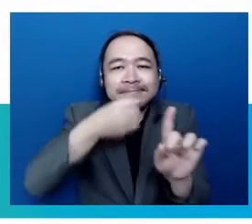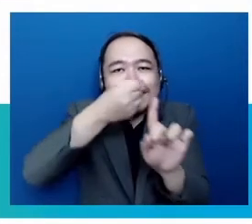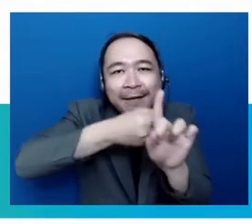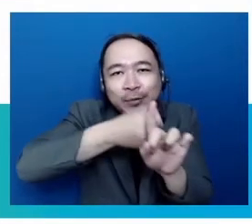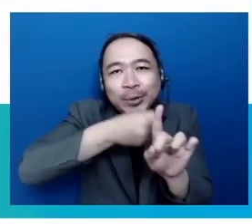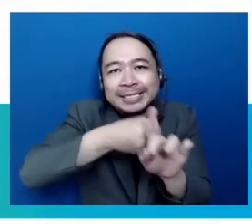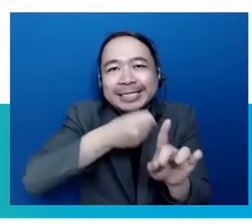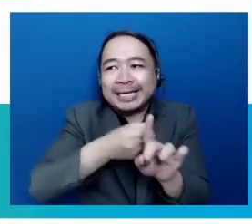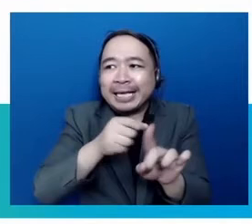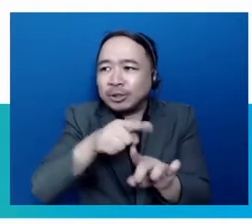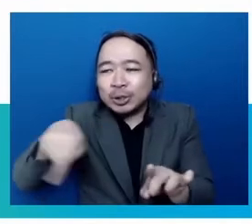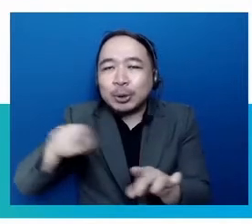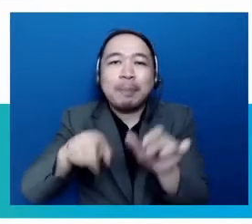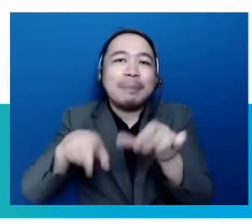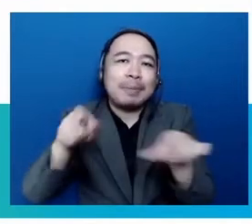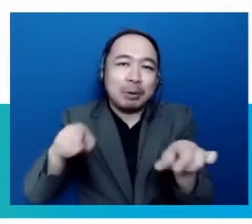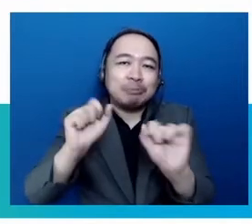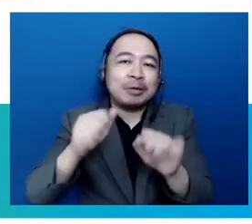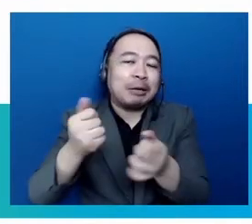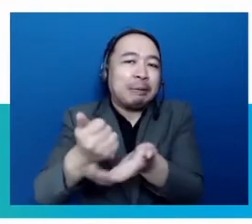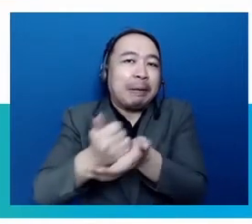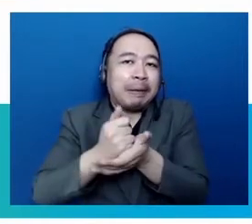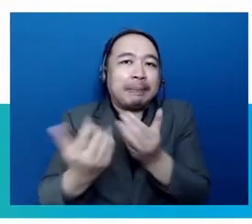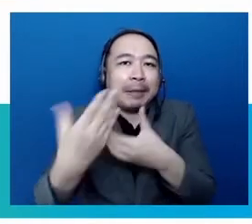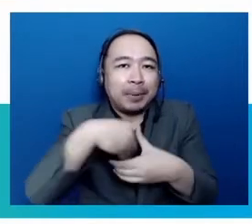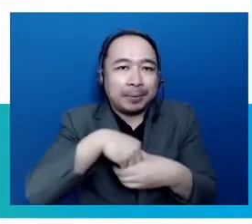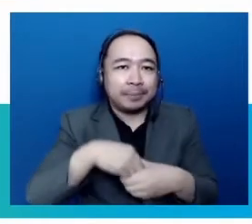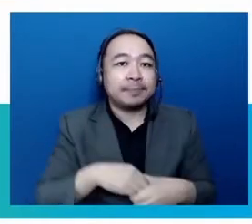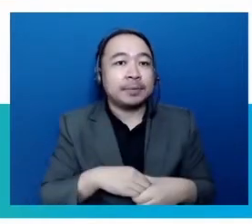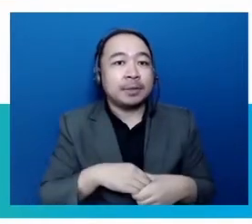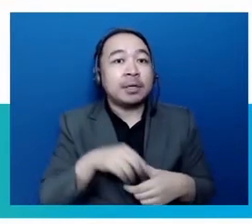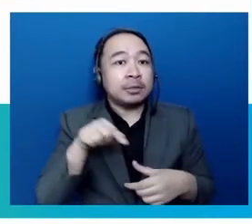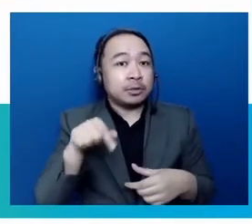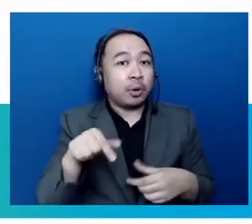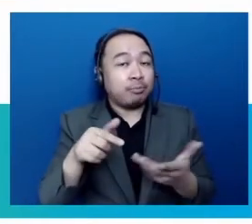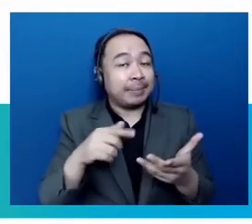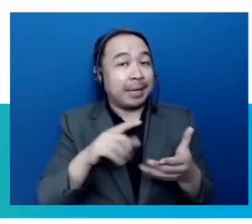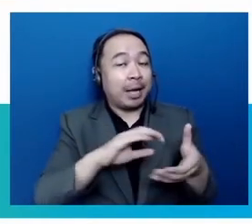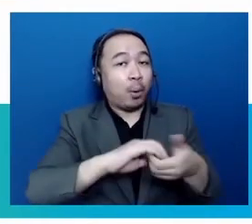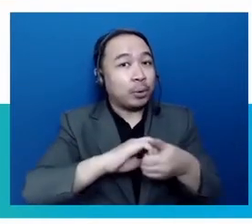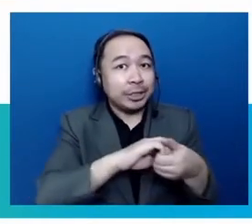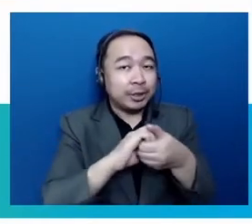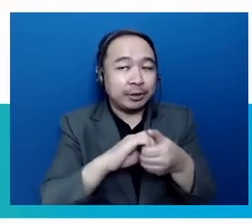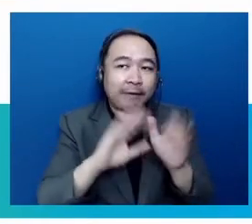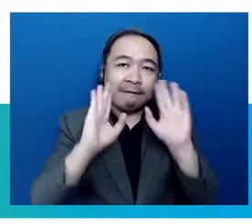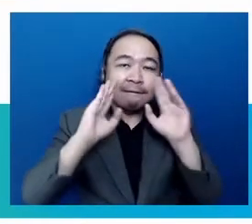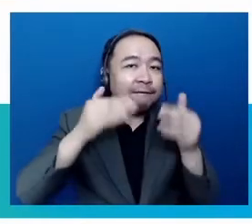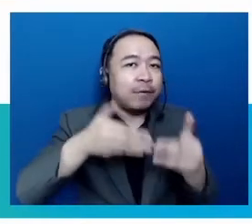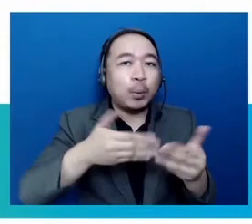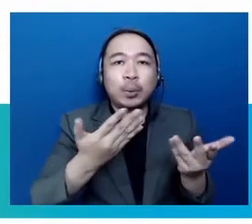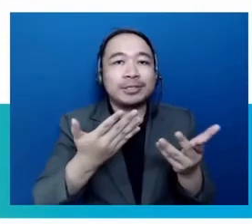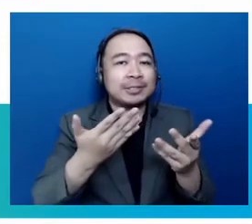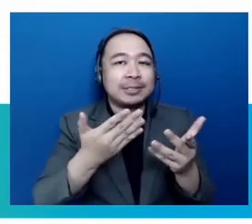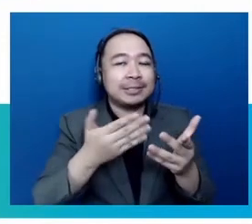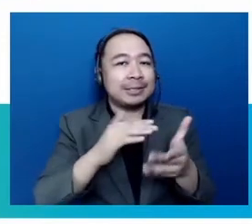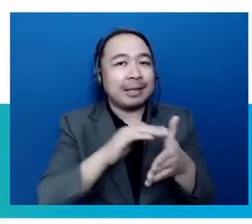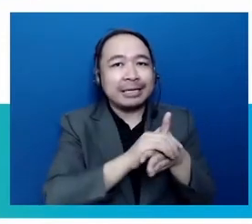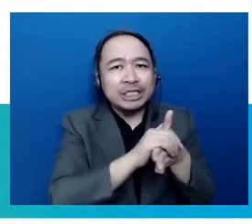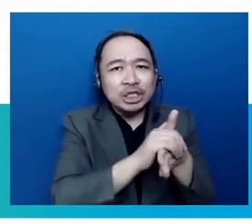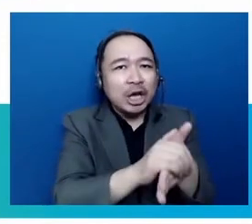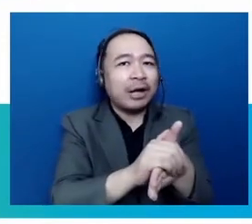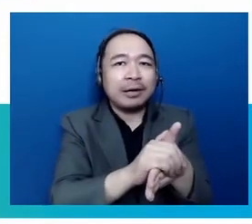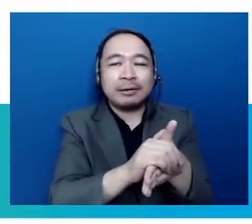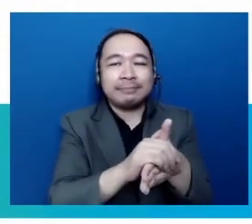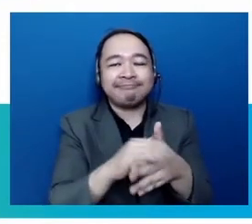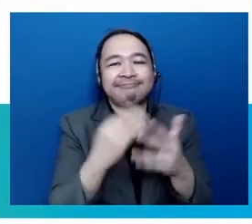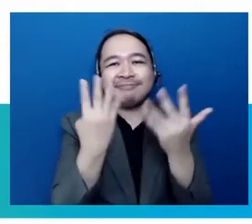to tourism, so SPS has been working in this marine protected area in the Philippines for sharks for 9 years. And,